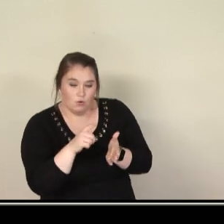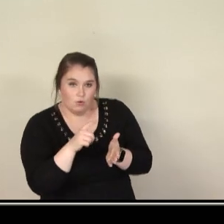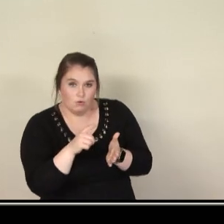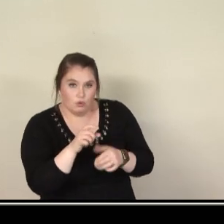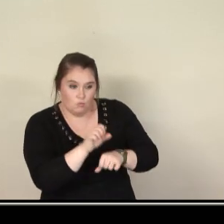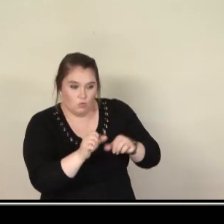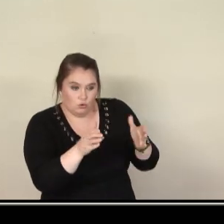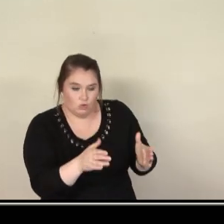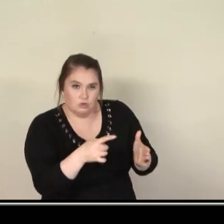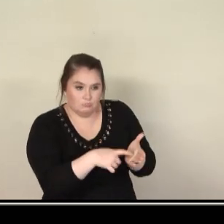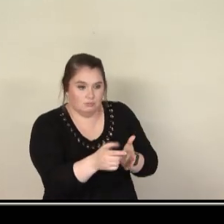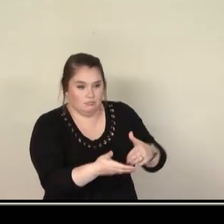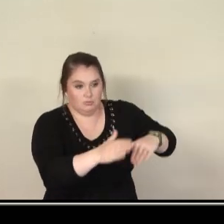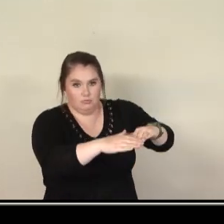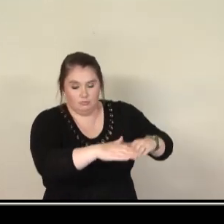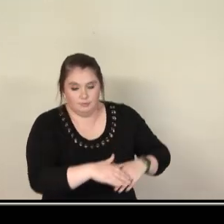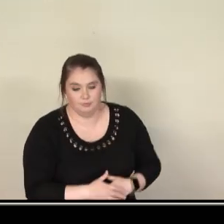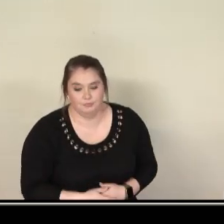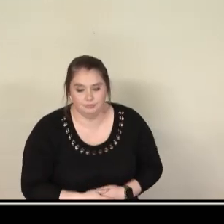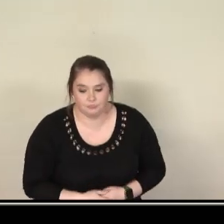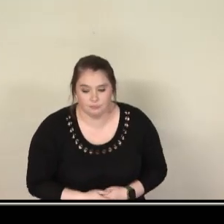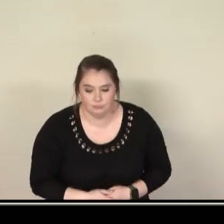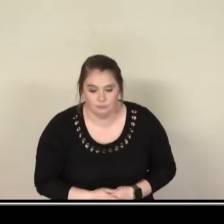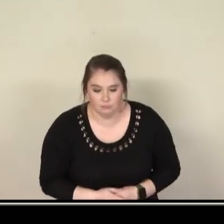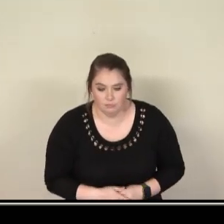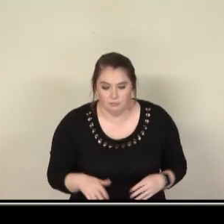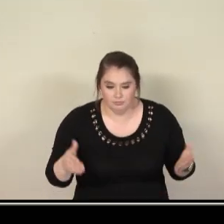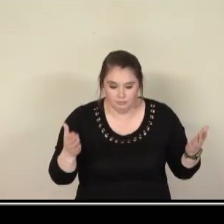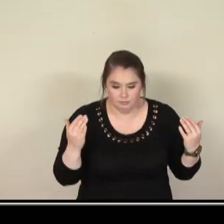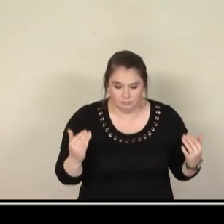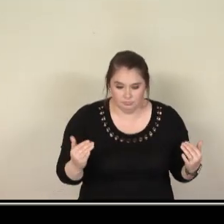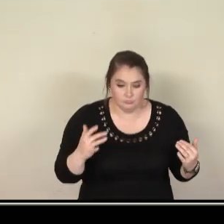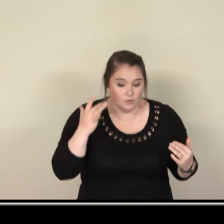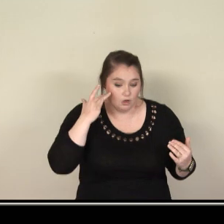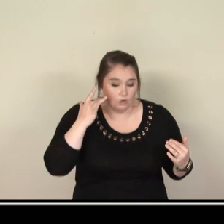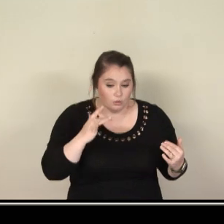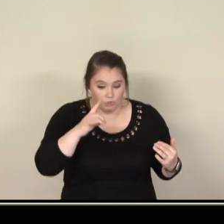And then it adds a sixth golden penny in Tier 2 without